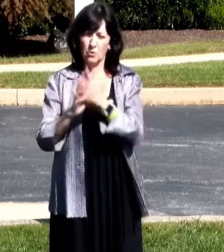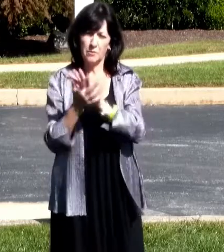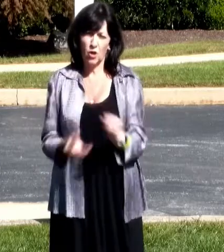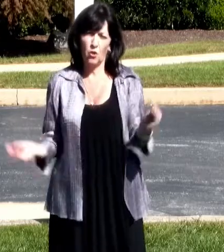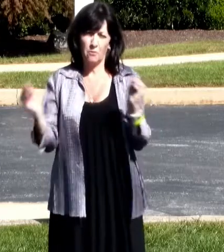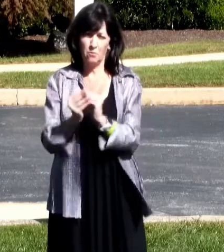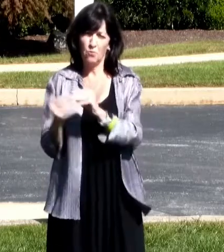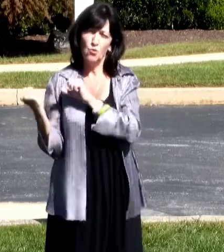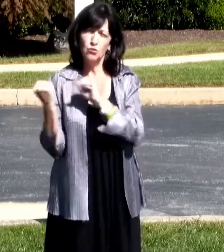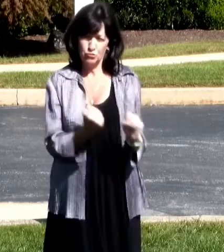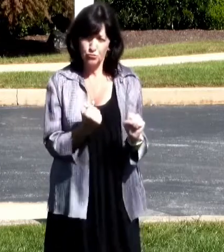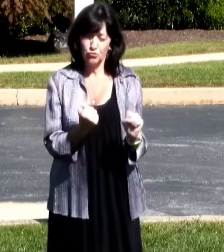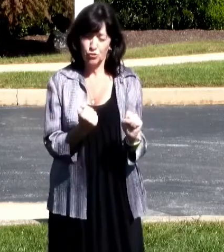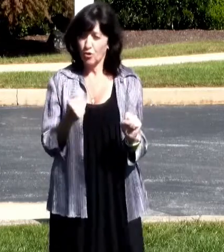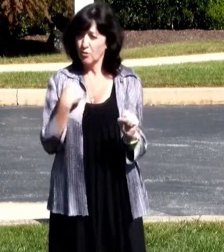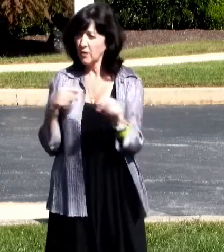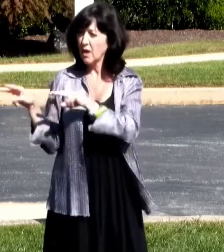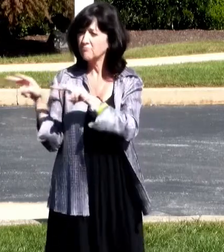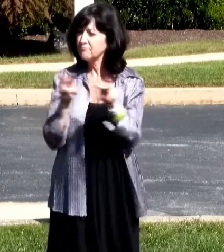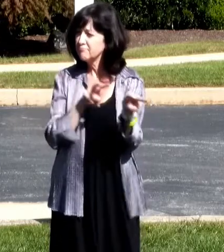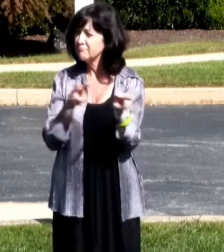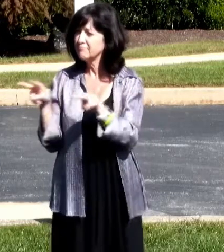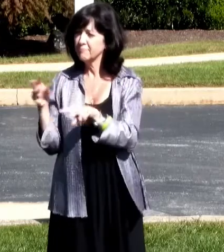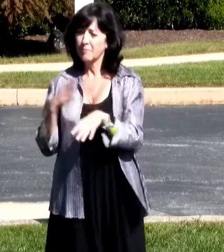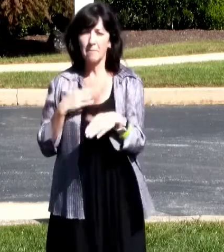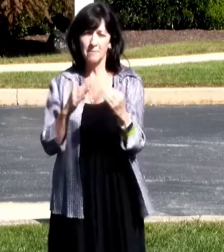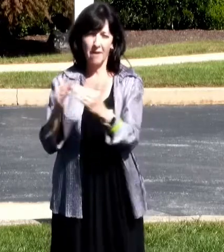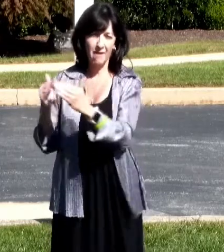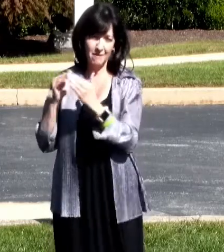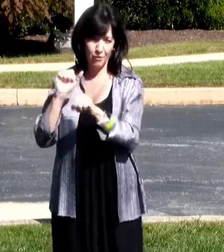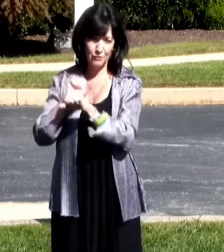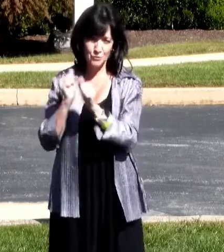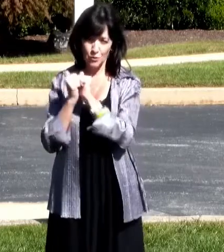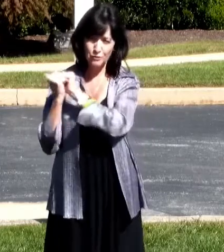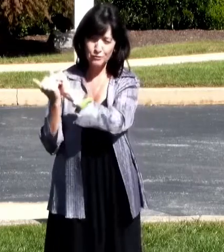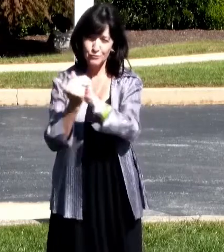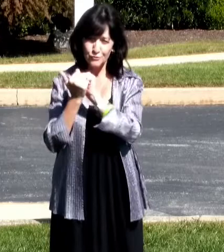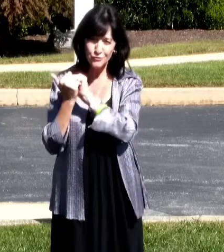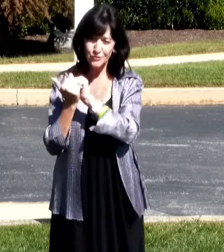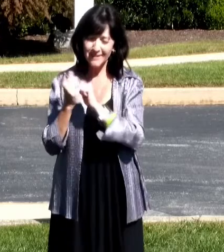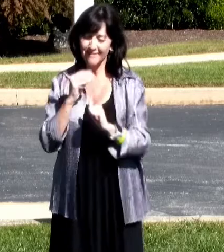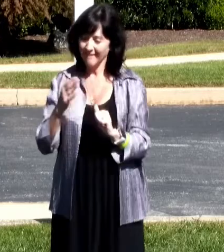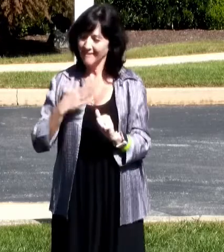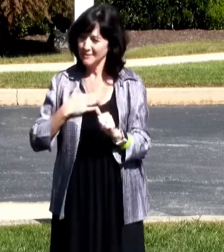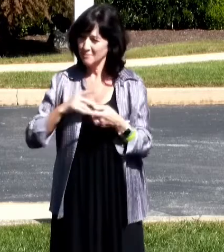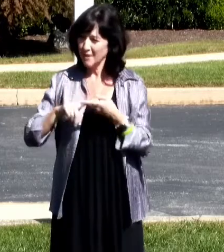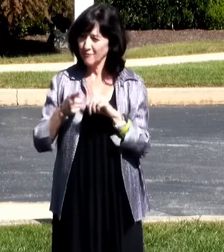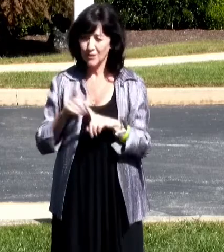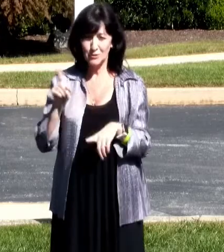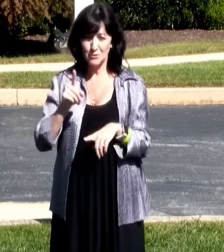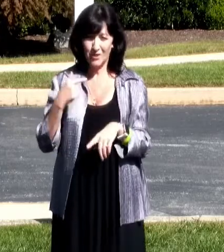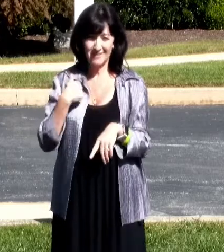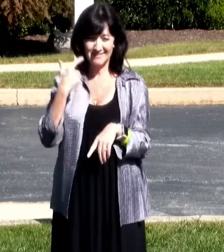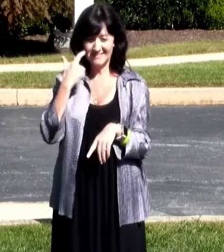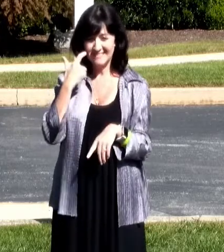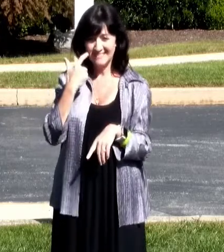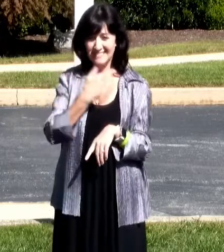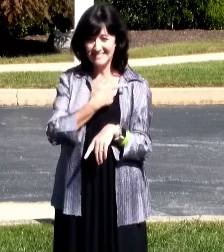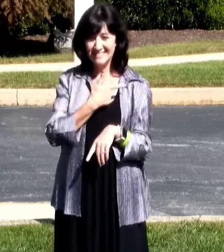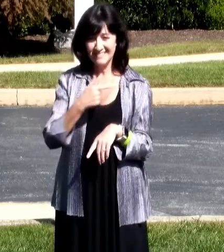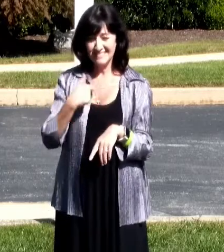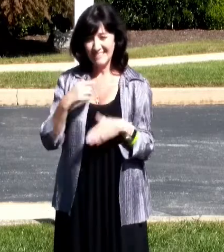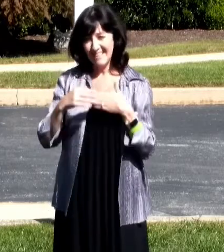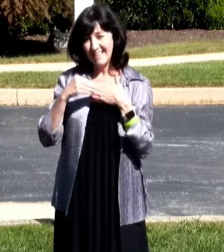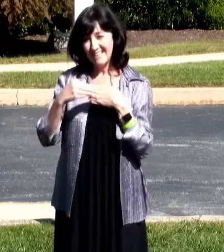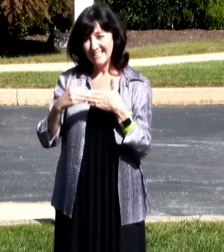not only here at the Medical Society, but my friends in the advanced practice registered nurse world, where I just came from leading a dissertation